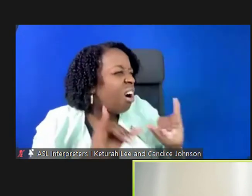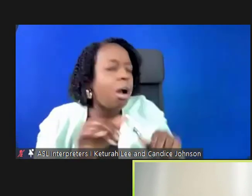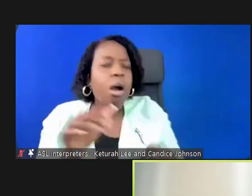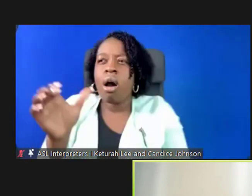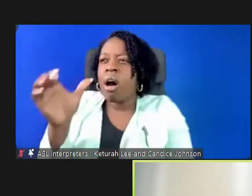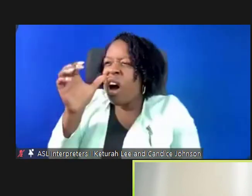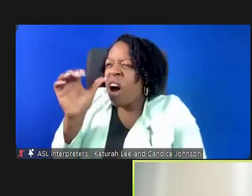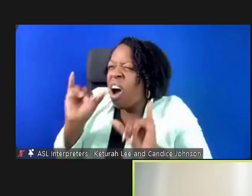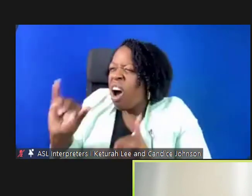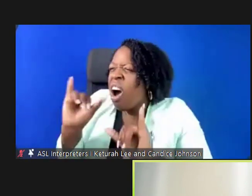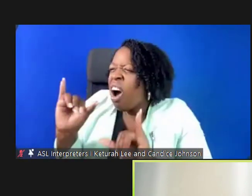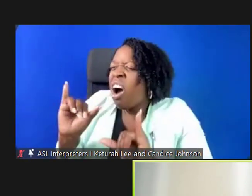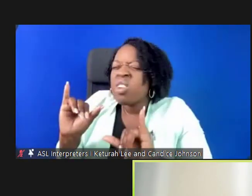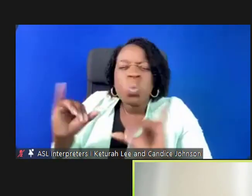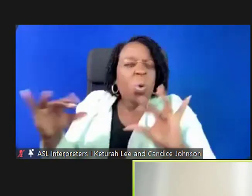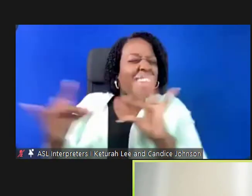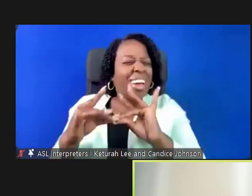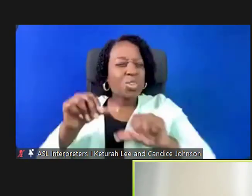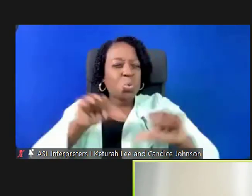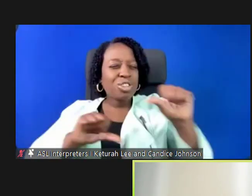connection in new and different ways.